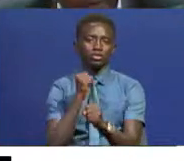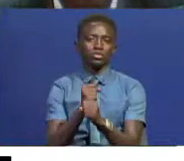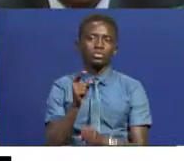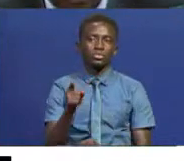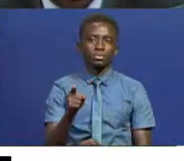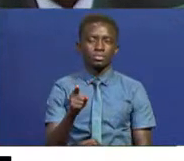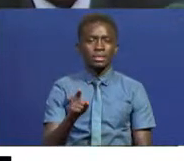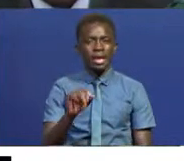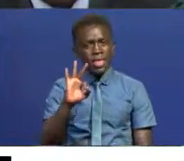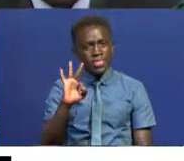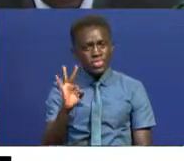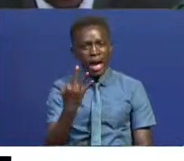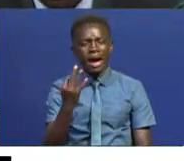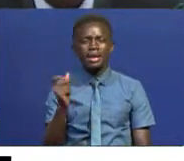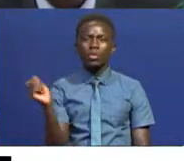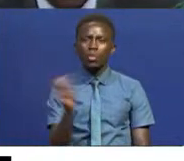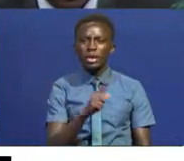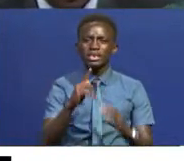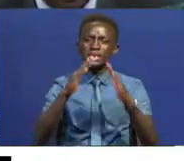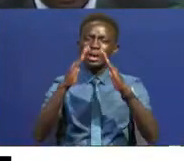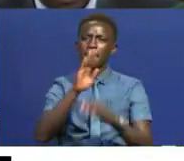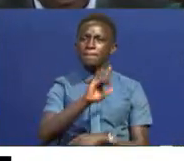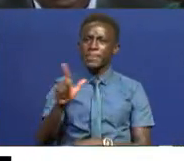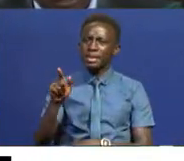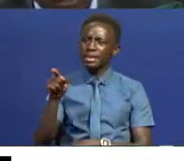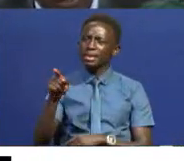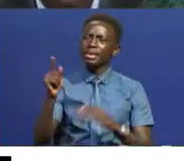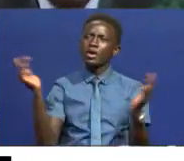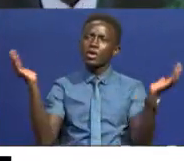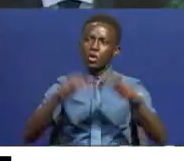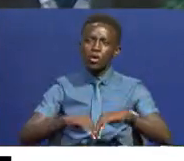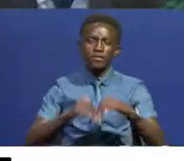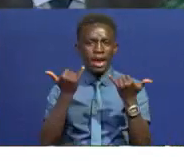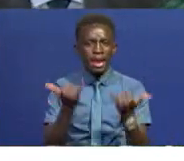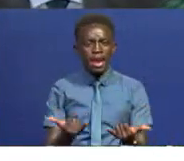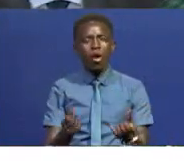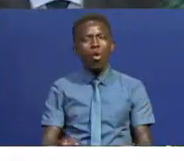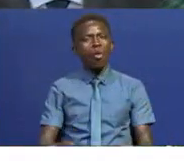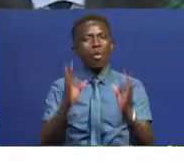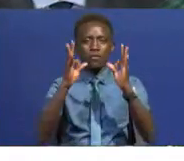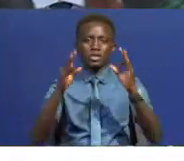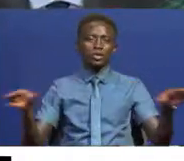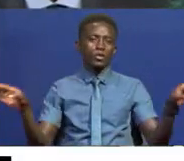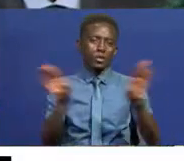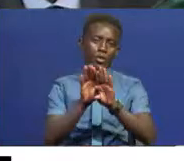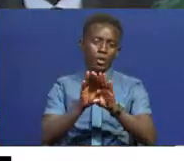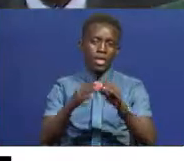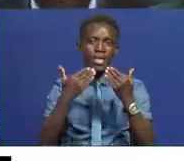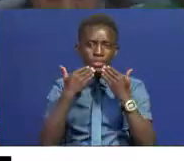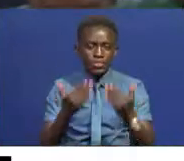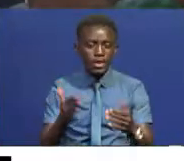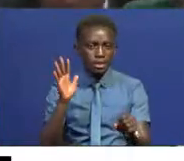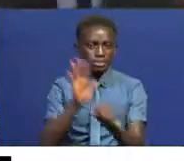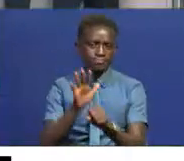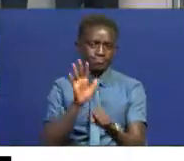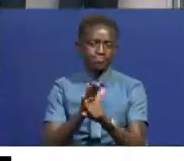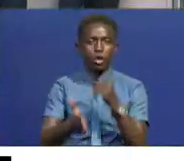The third Wage Bill Conference is now officially closed. Asanteni sana, and God bless